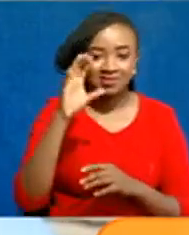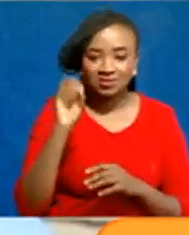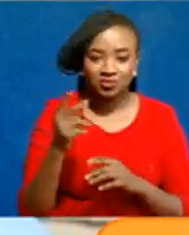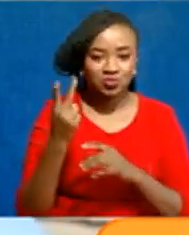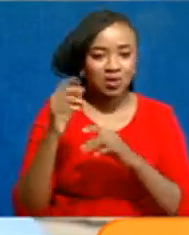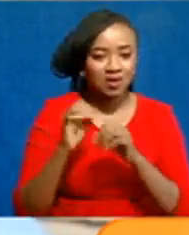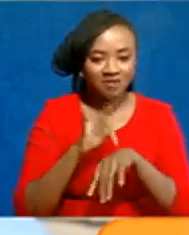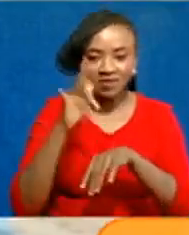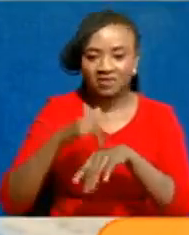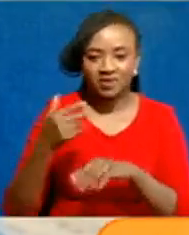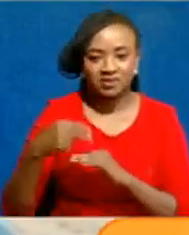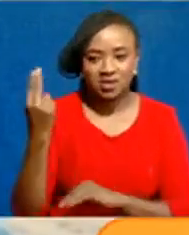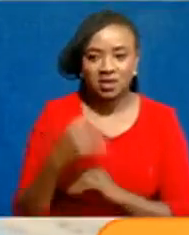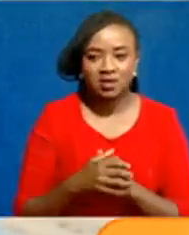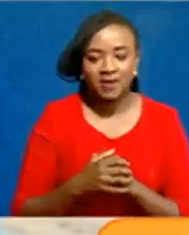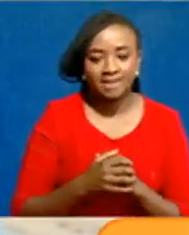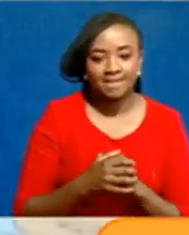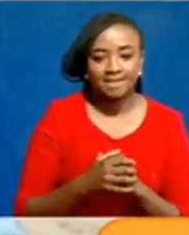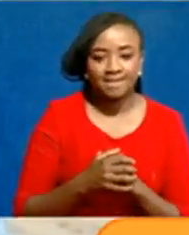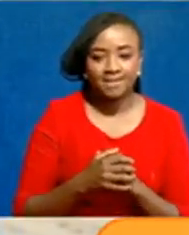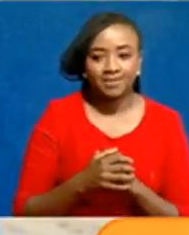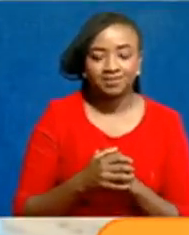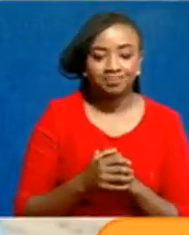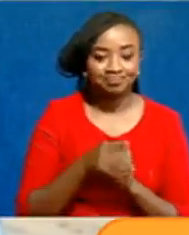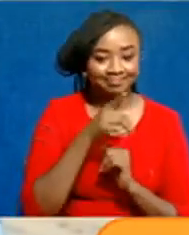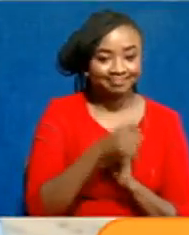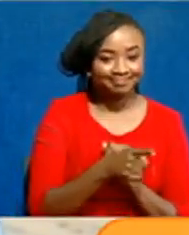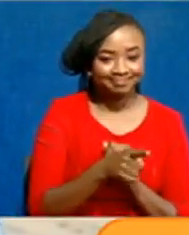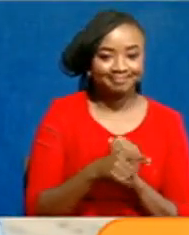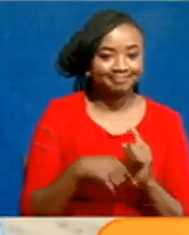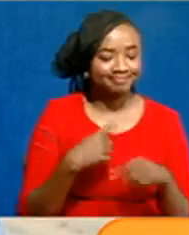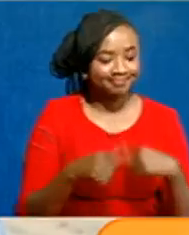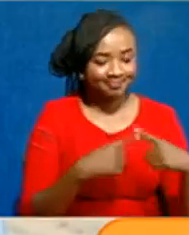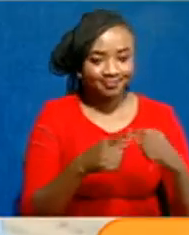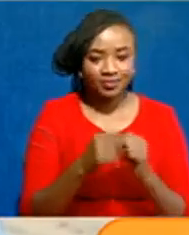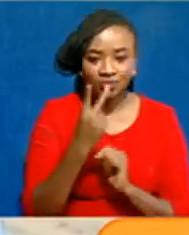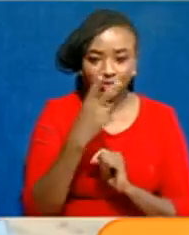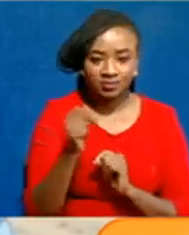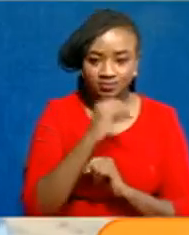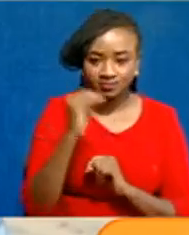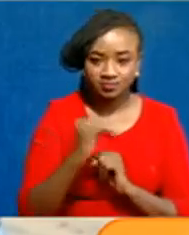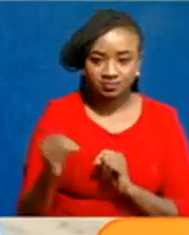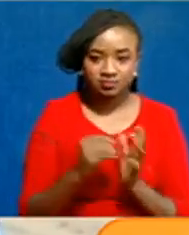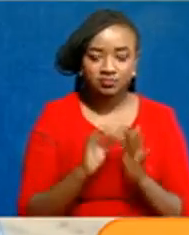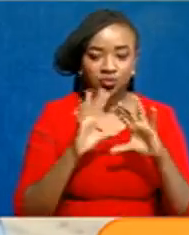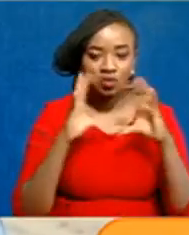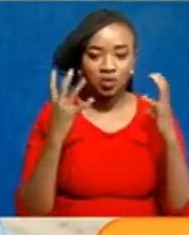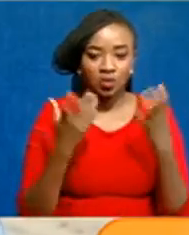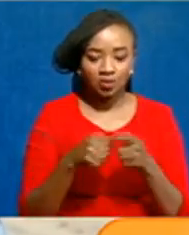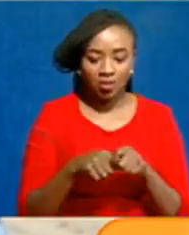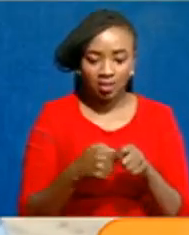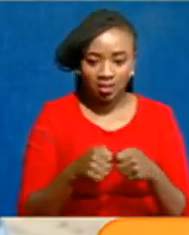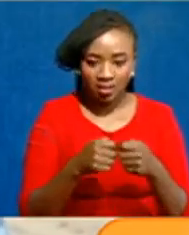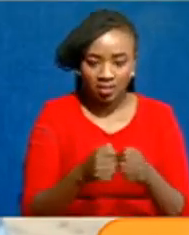is minimal, to say the least. Coral reefs are home to 25% of the global ocean biodiversity. At Kuruwitu, it